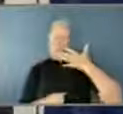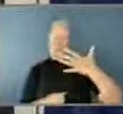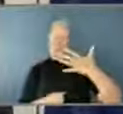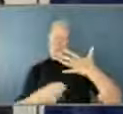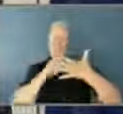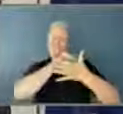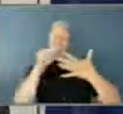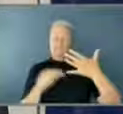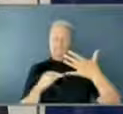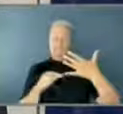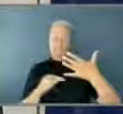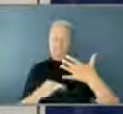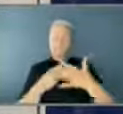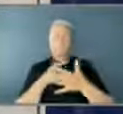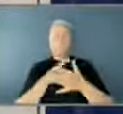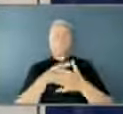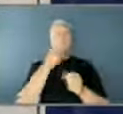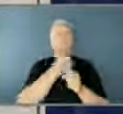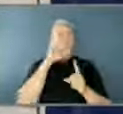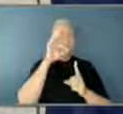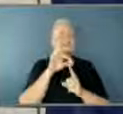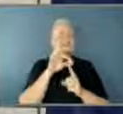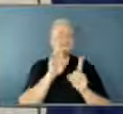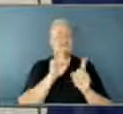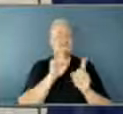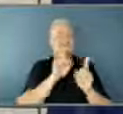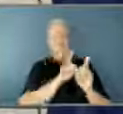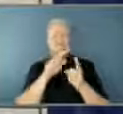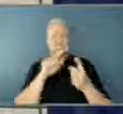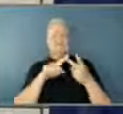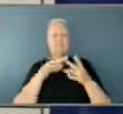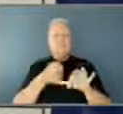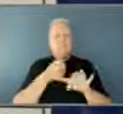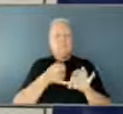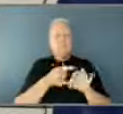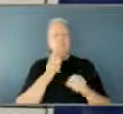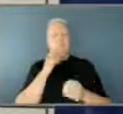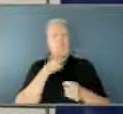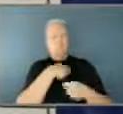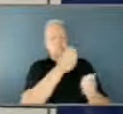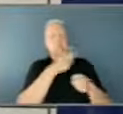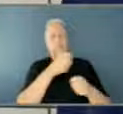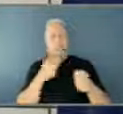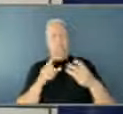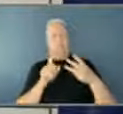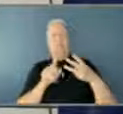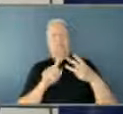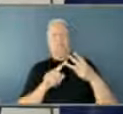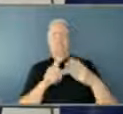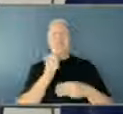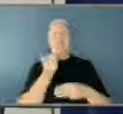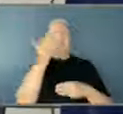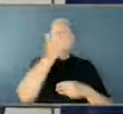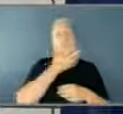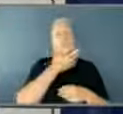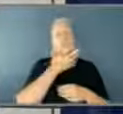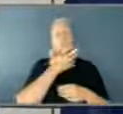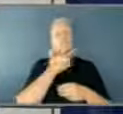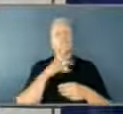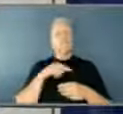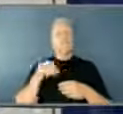Firstly, general practices. Secondly, pharmacies. Thirdly, Aboriginal and community-controlled health organisations.